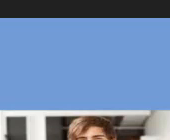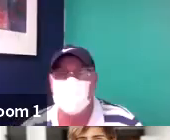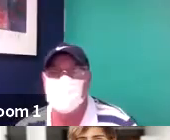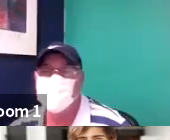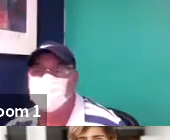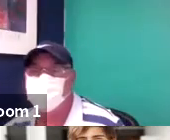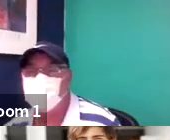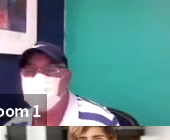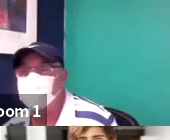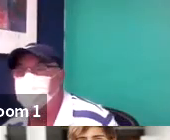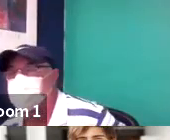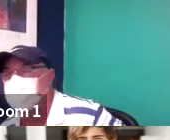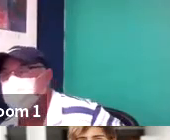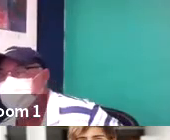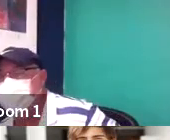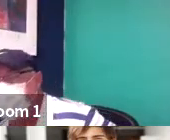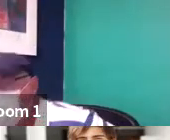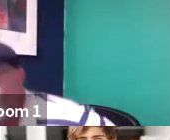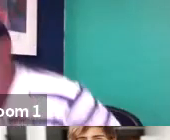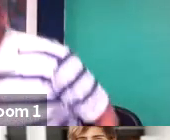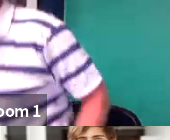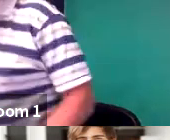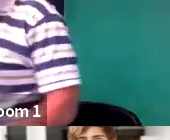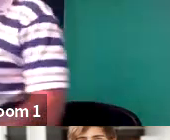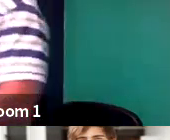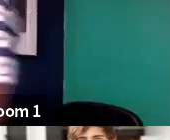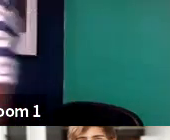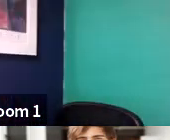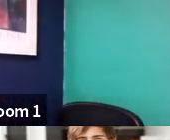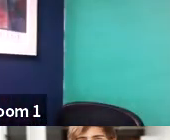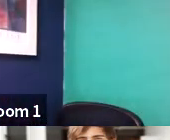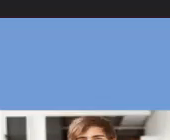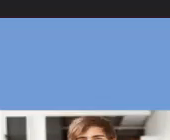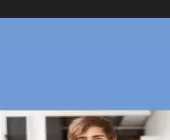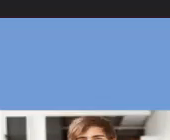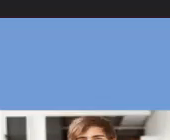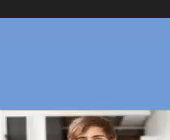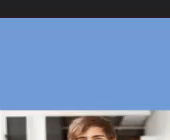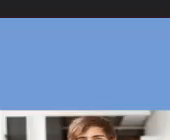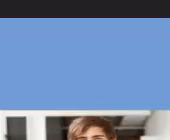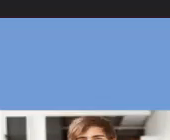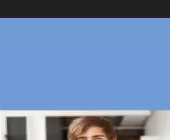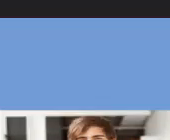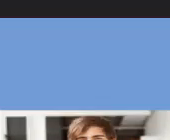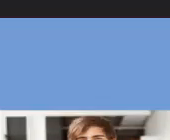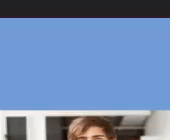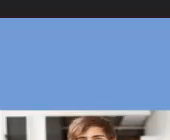Craig, you've been invited to both Friday and Monday. All right, here we go. Okay.